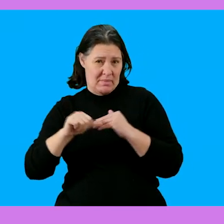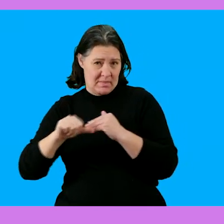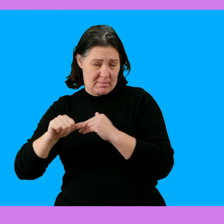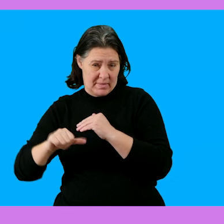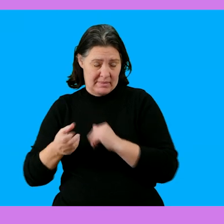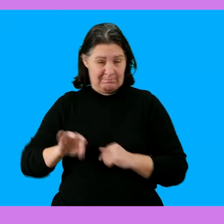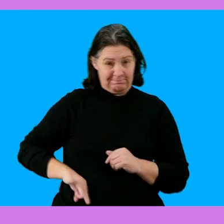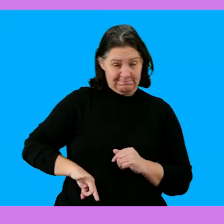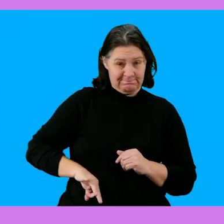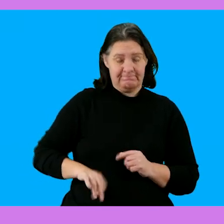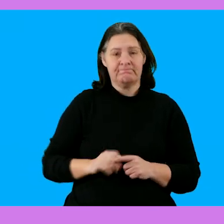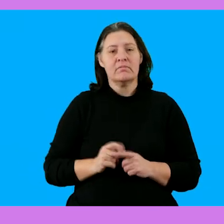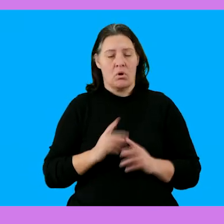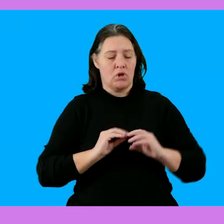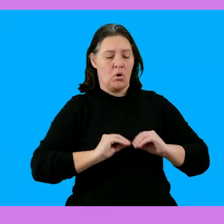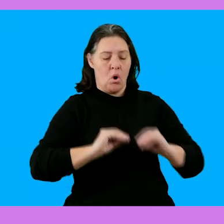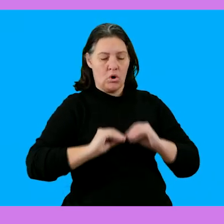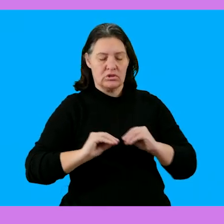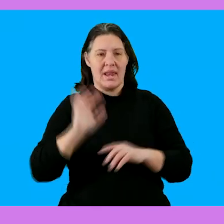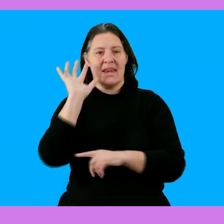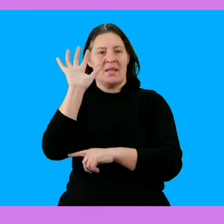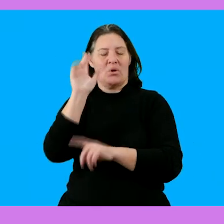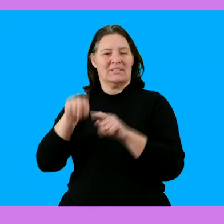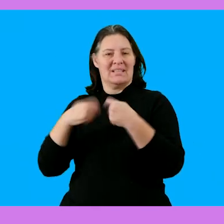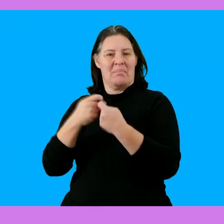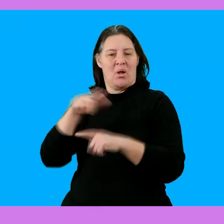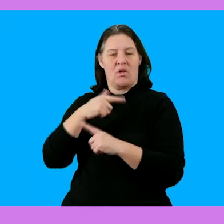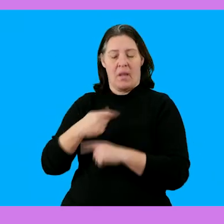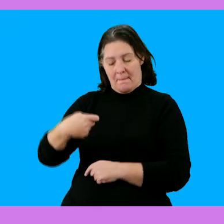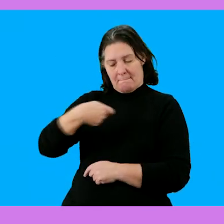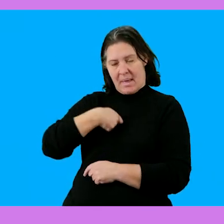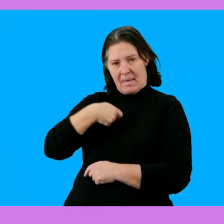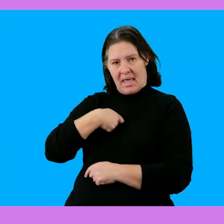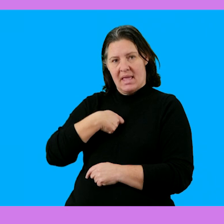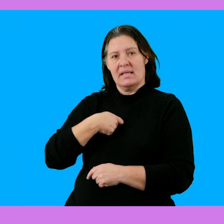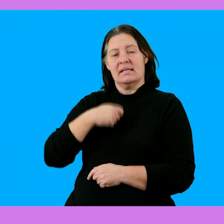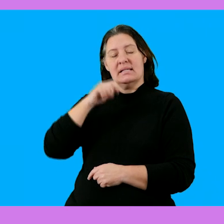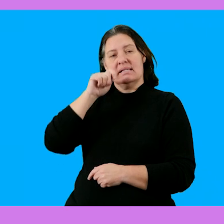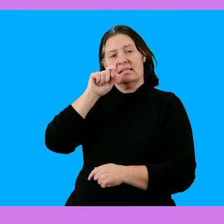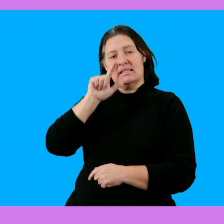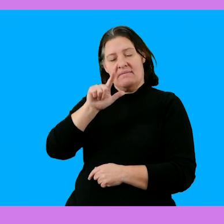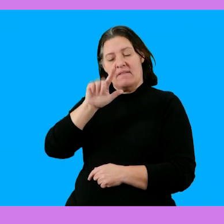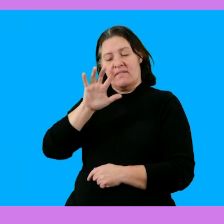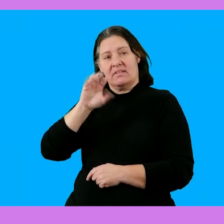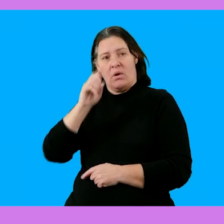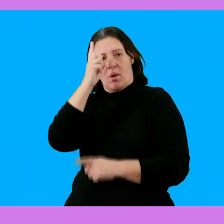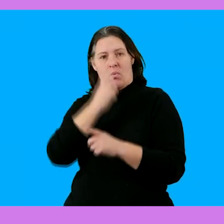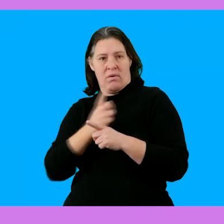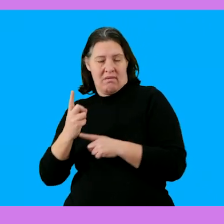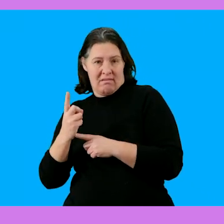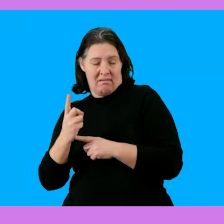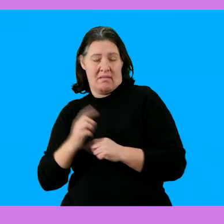month. Right? She also coaches the local community netball team and is paid 750 Rand per